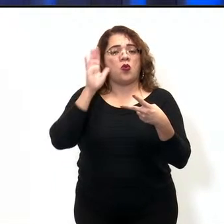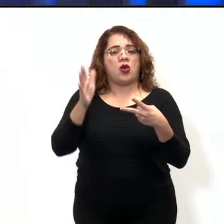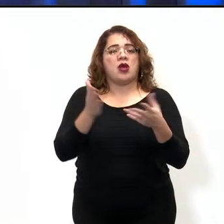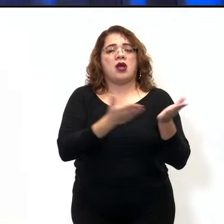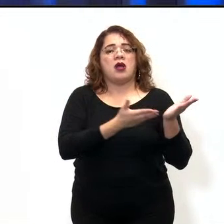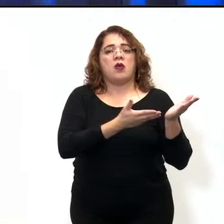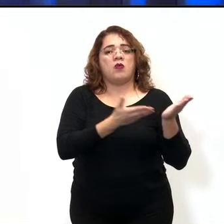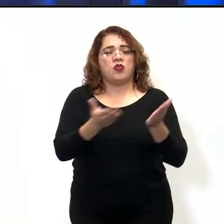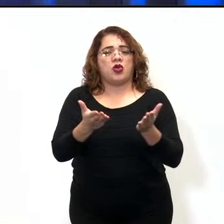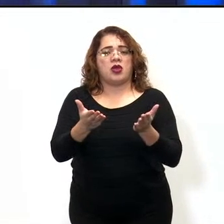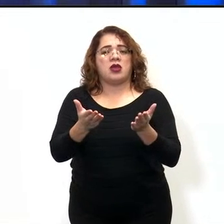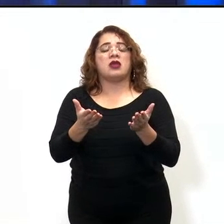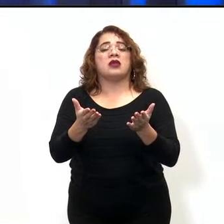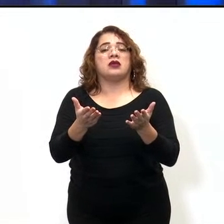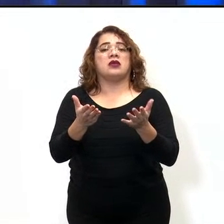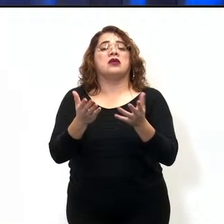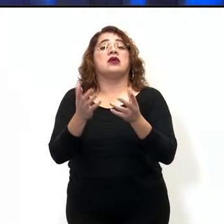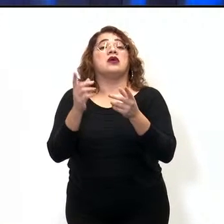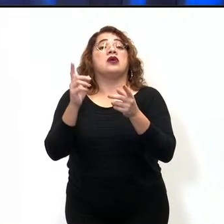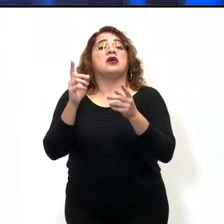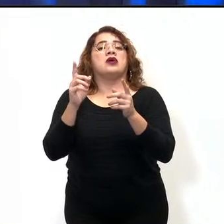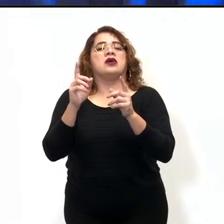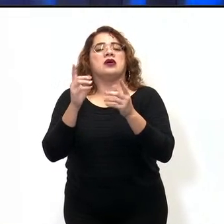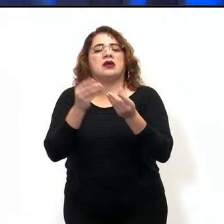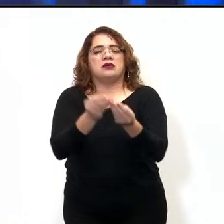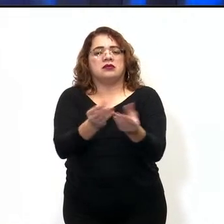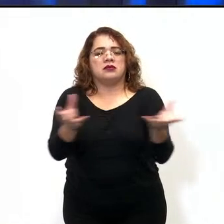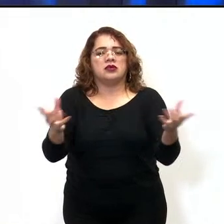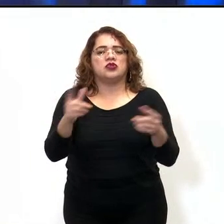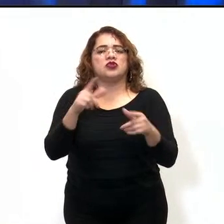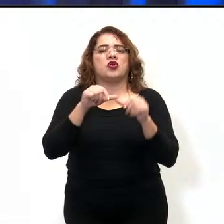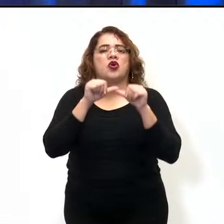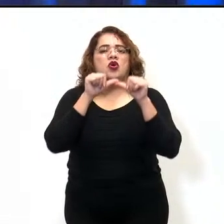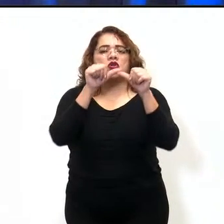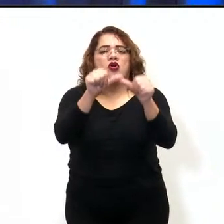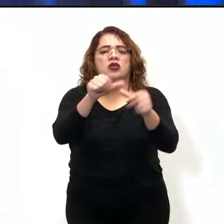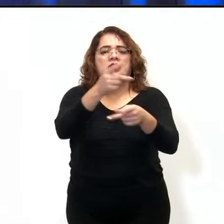the vaccine to our long-term care facility staff